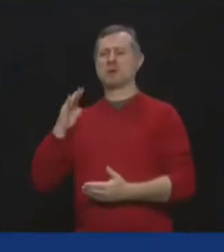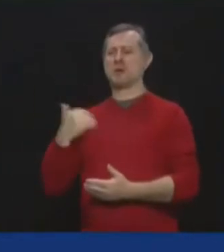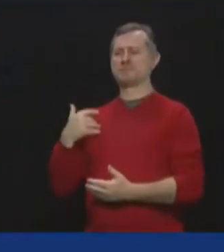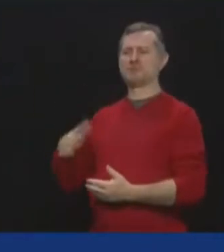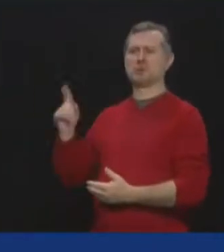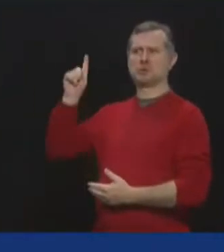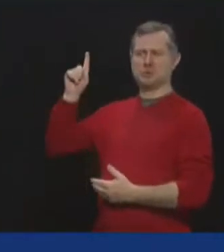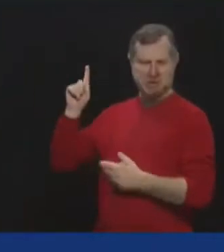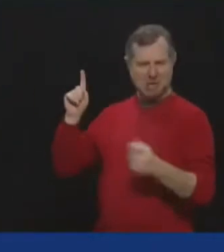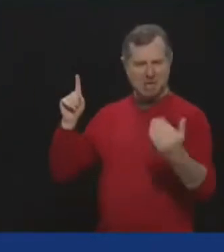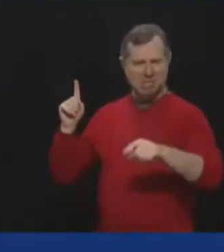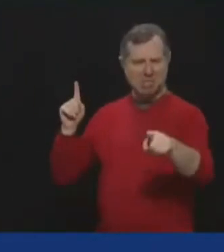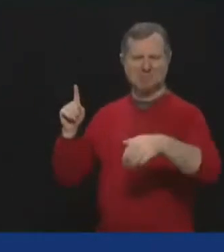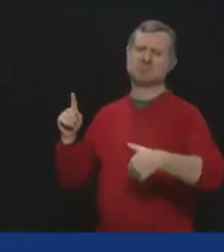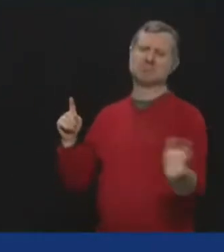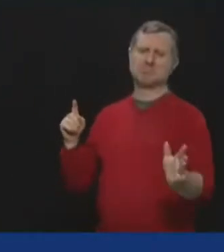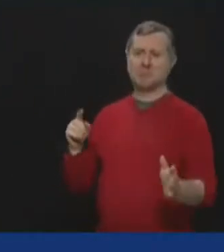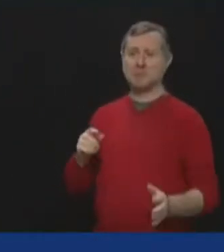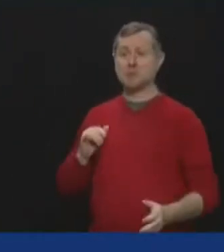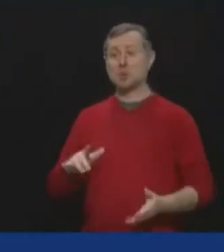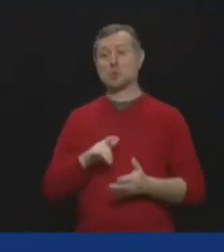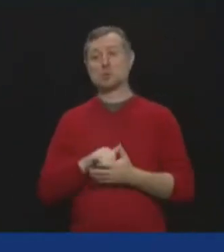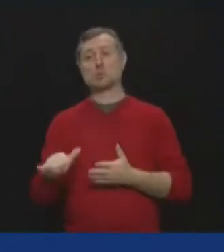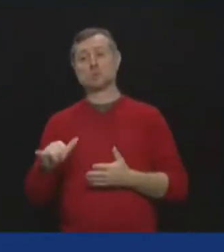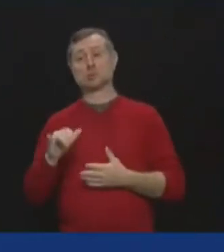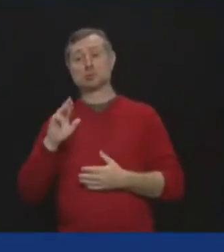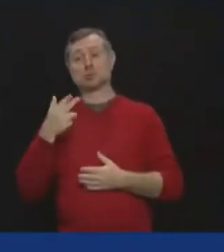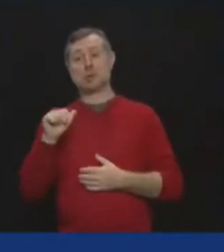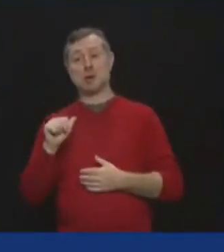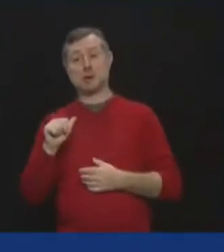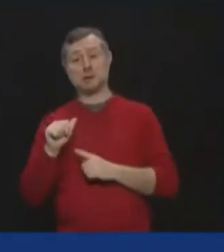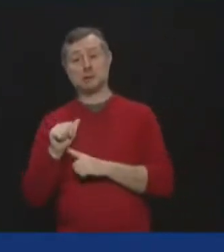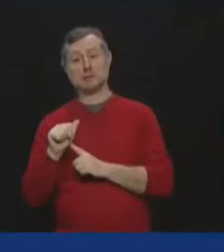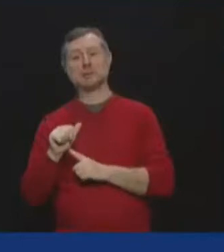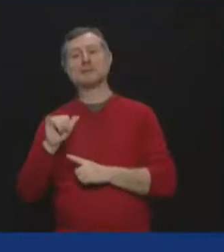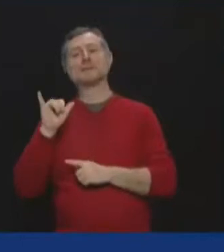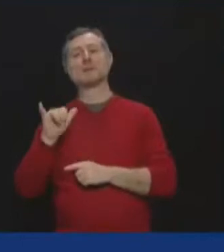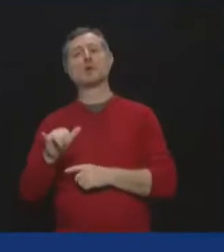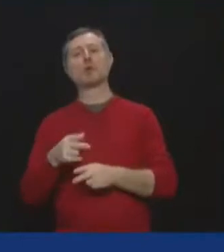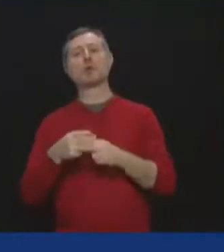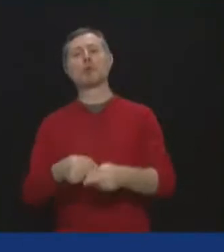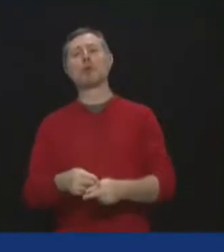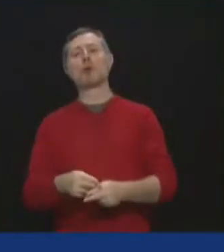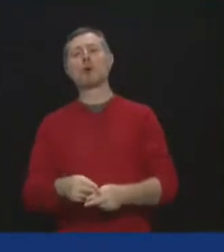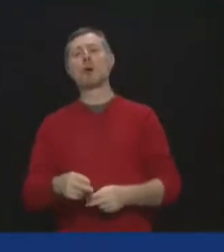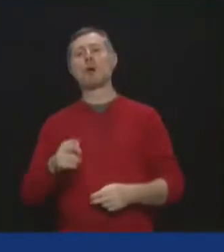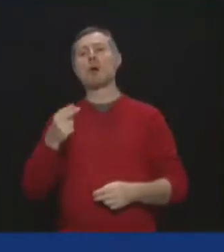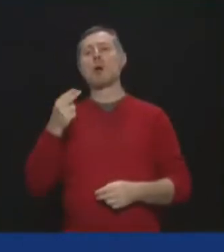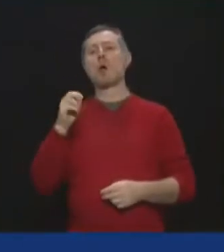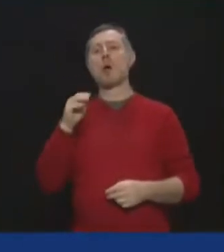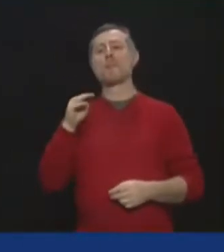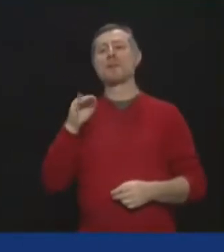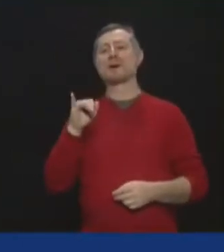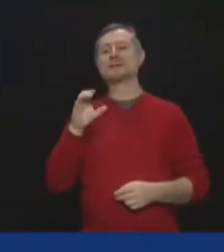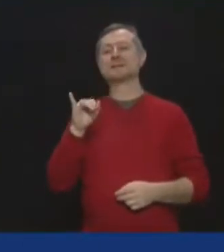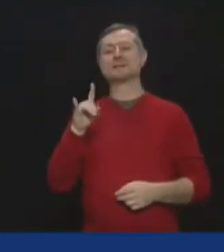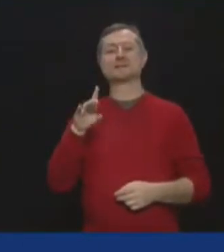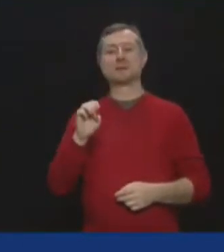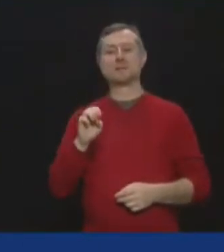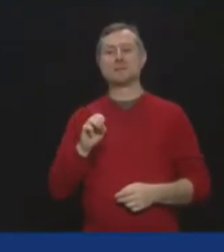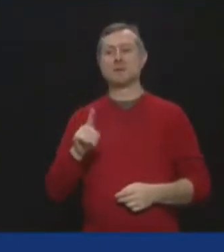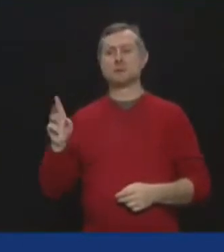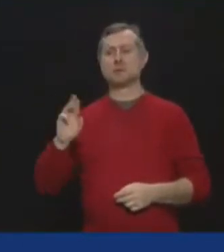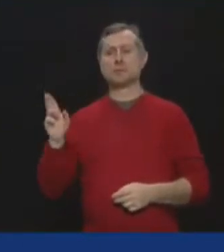reproductive health was in the homicide description didn't matter to my Republican